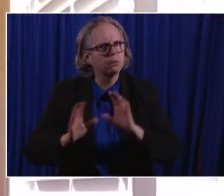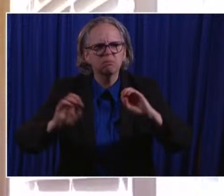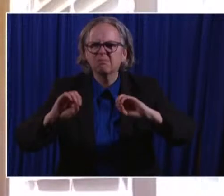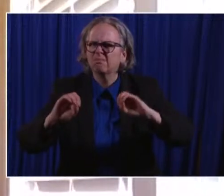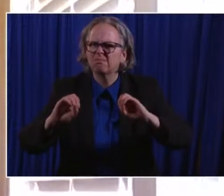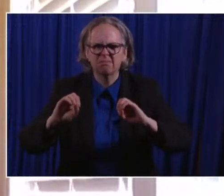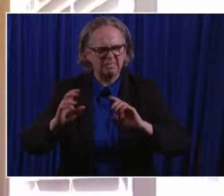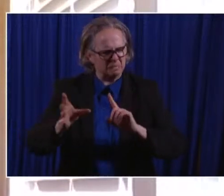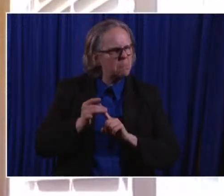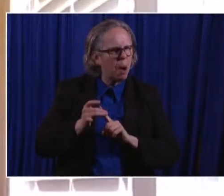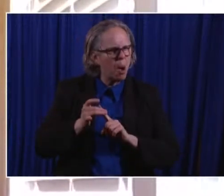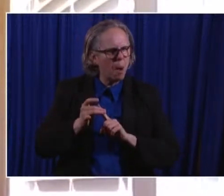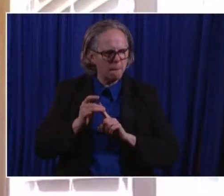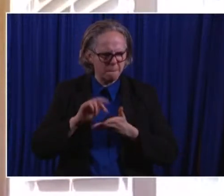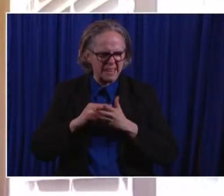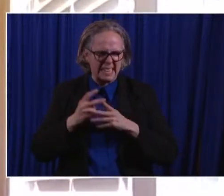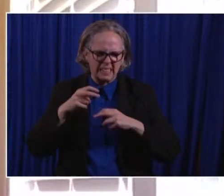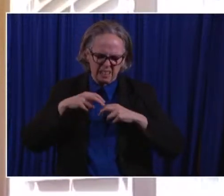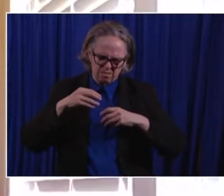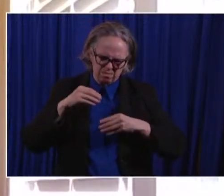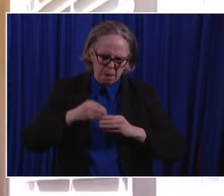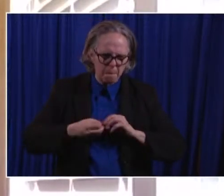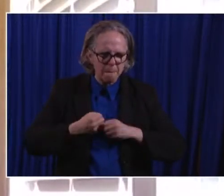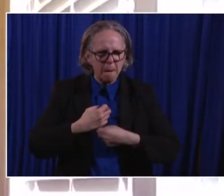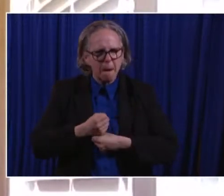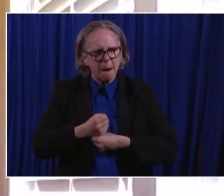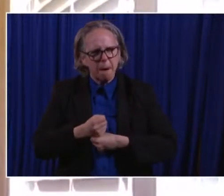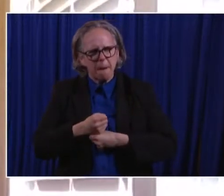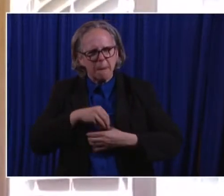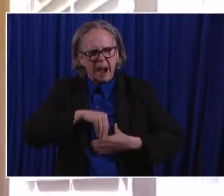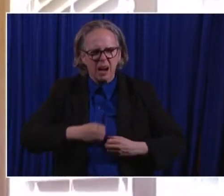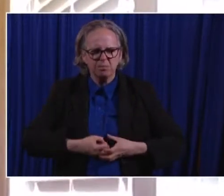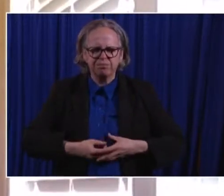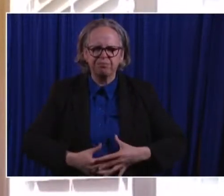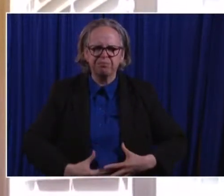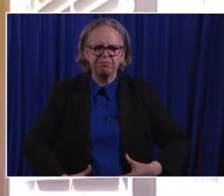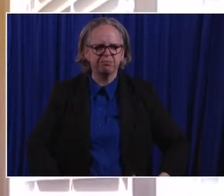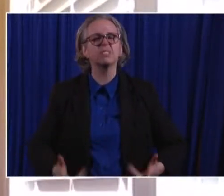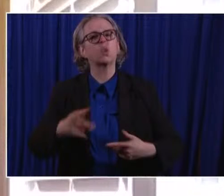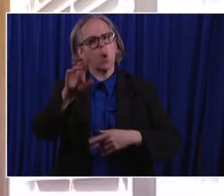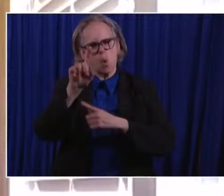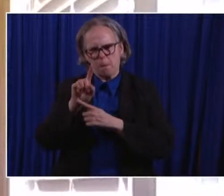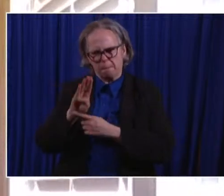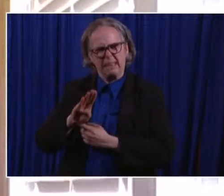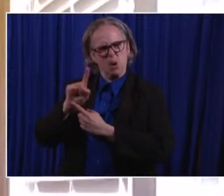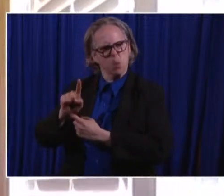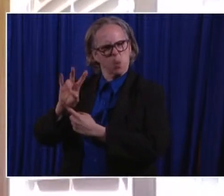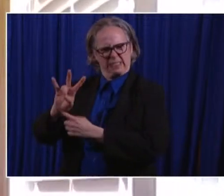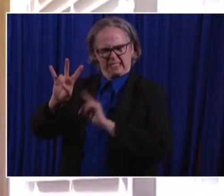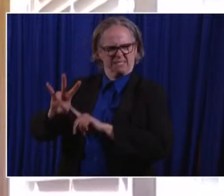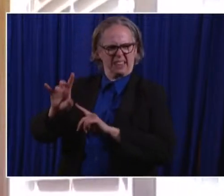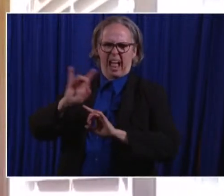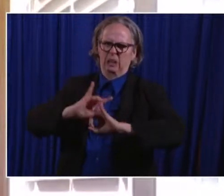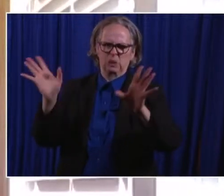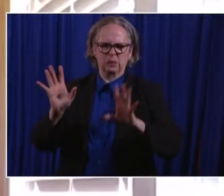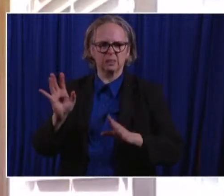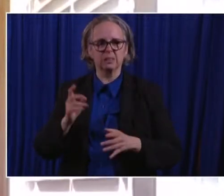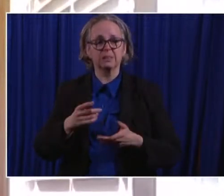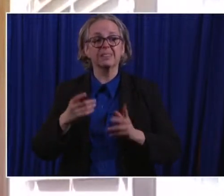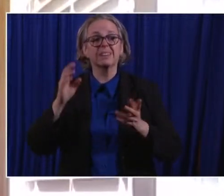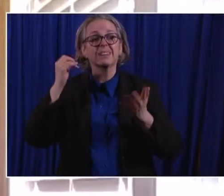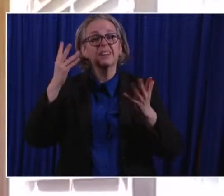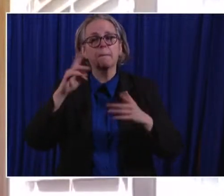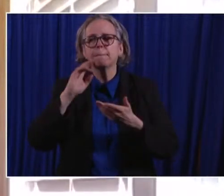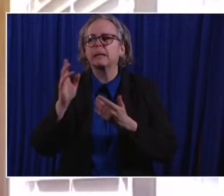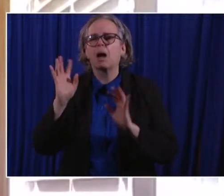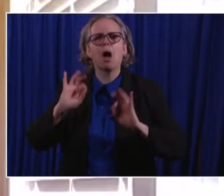the arrival of B117. That's almost certainly because it takes less of the virus sticking to their receptors